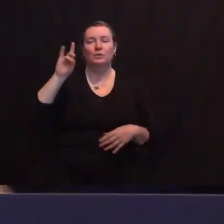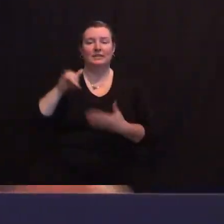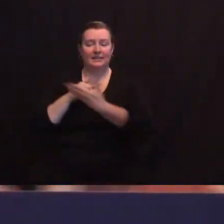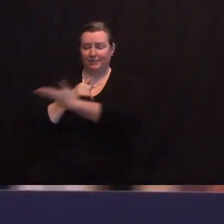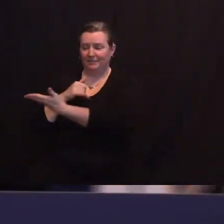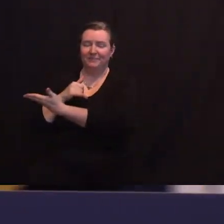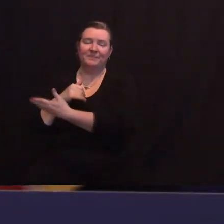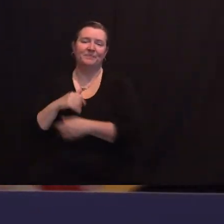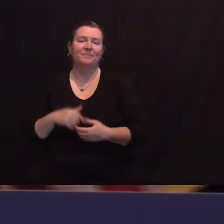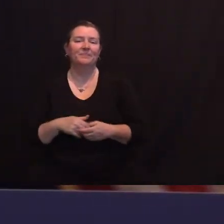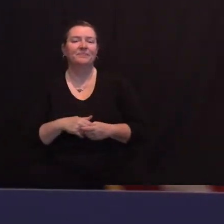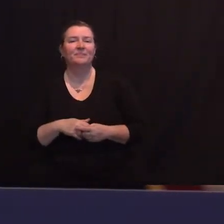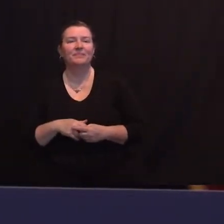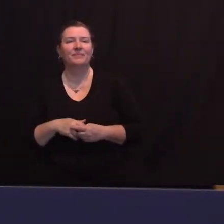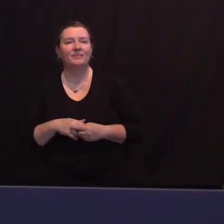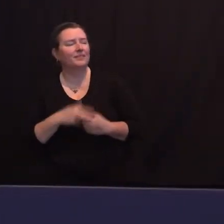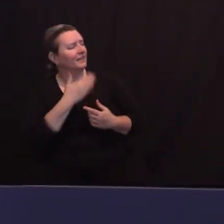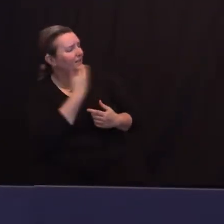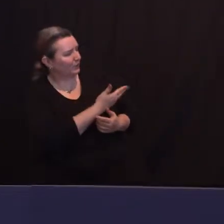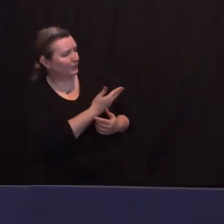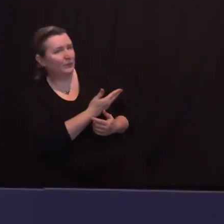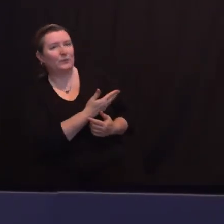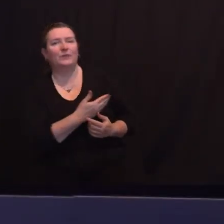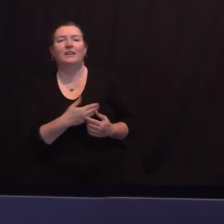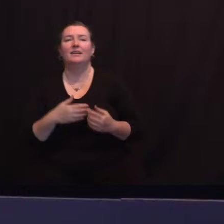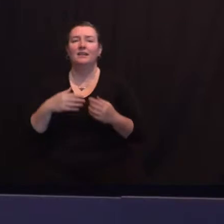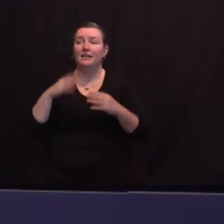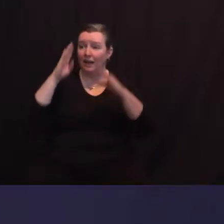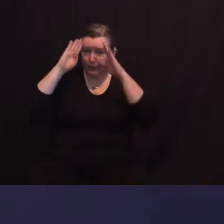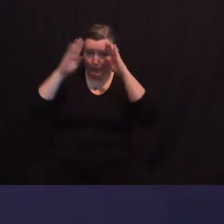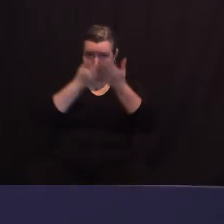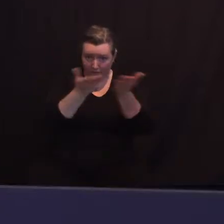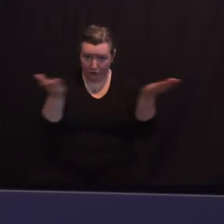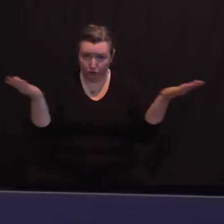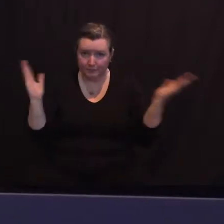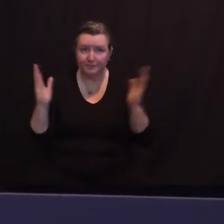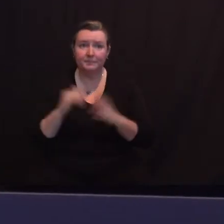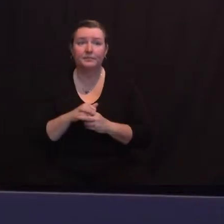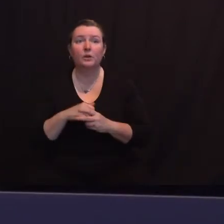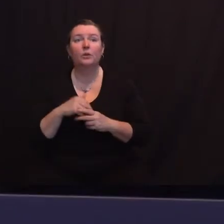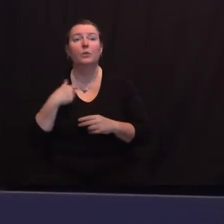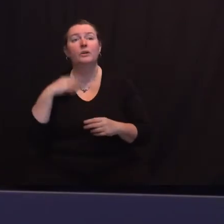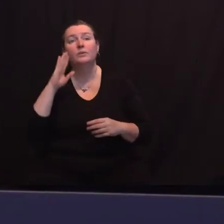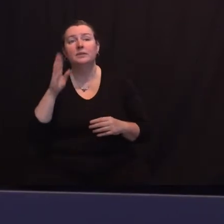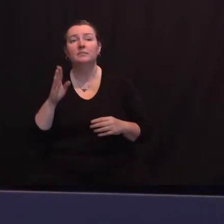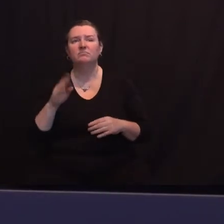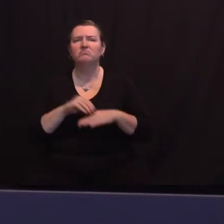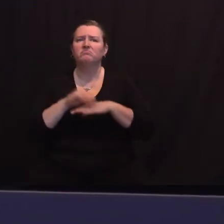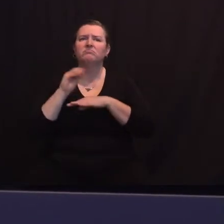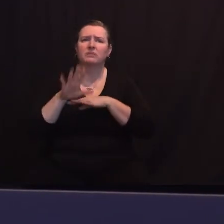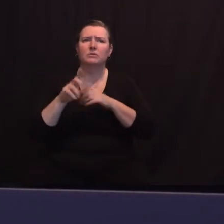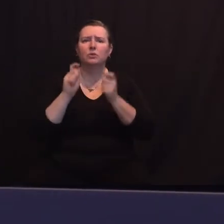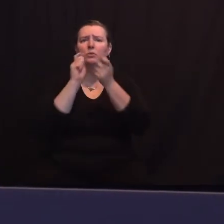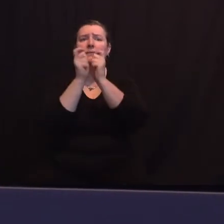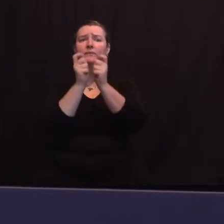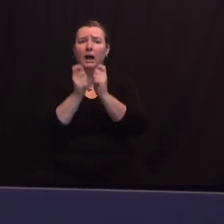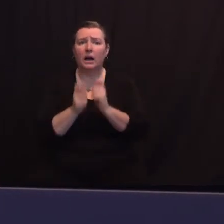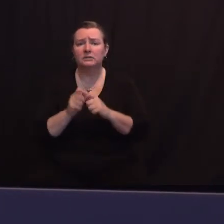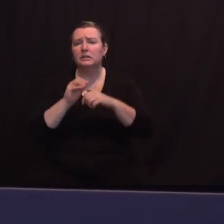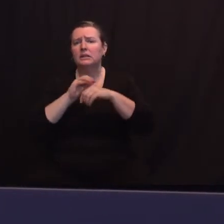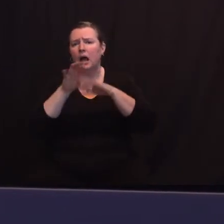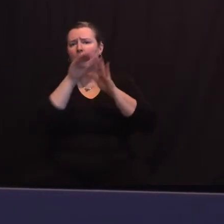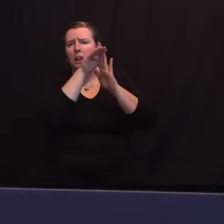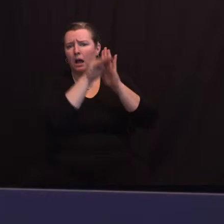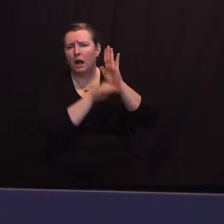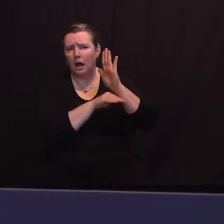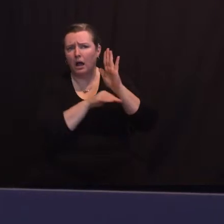Governor, and good afternoon. As the Governor mentioned, the Department will be releasing revised guidance based on CDC changes to